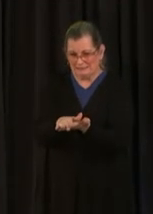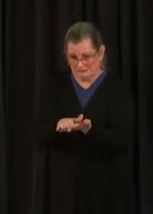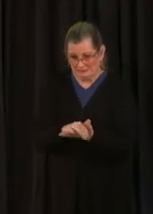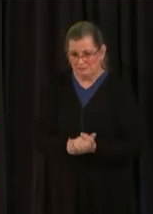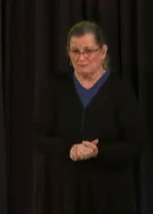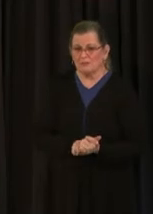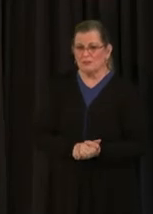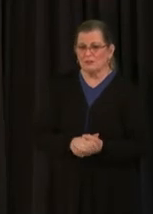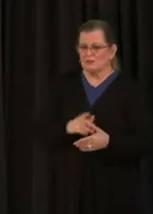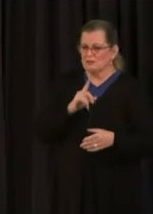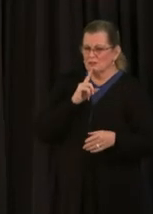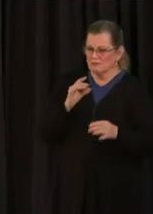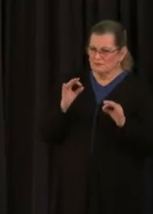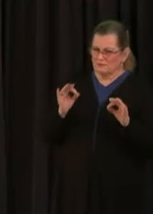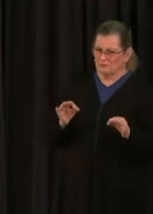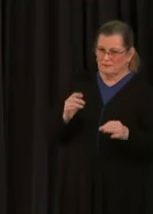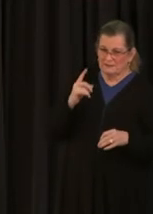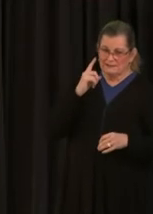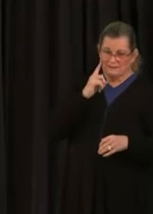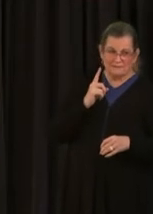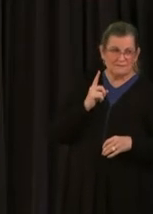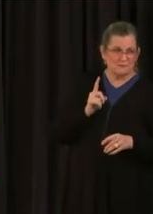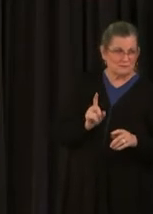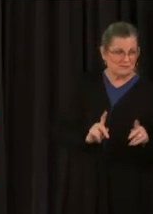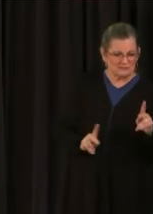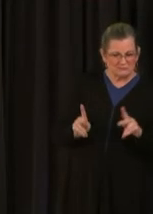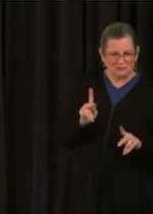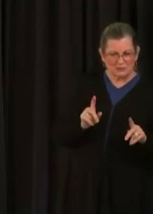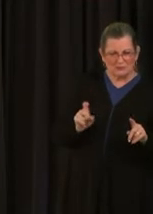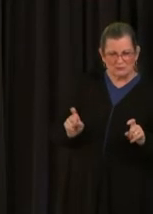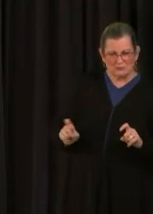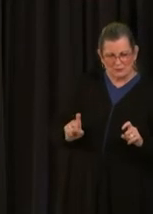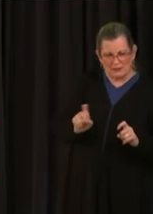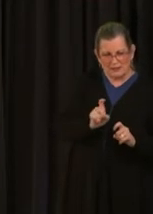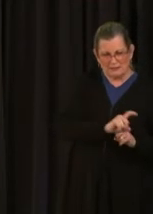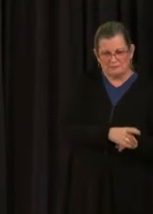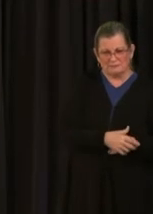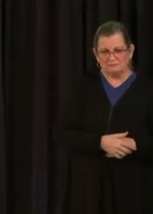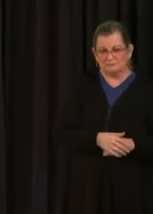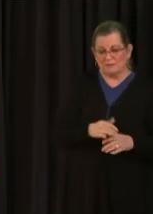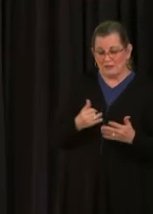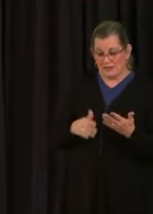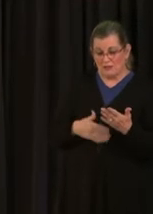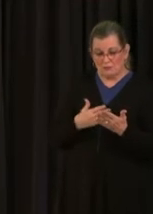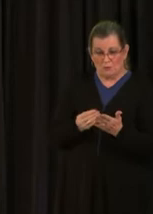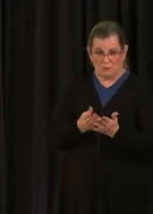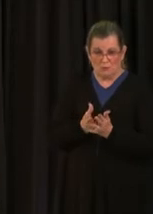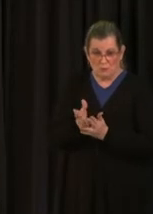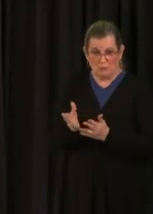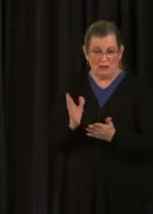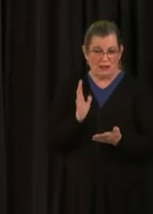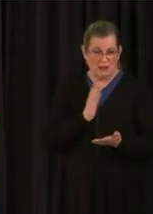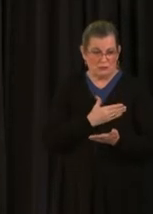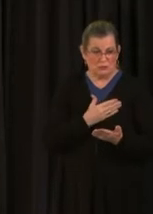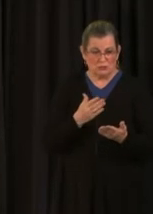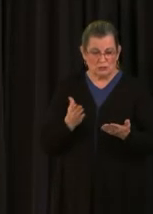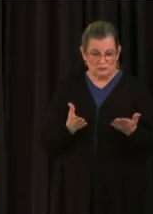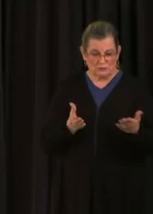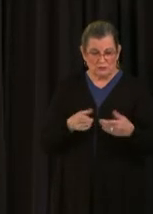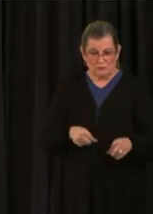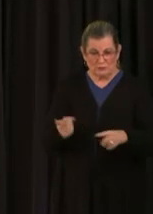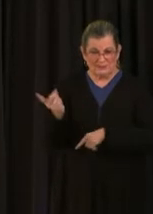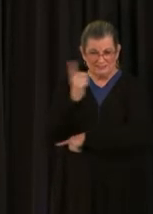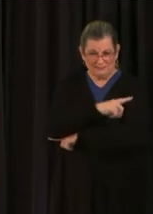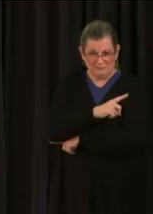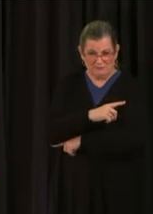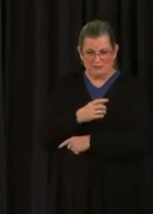common touch areas are cleaned and disinfected on a rotating basis. We also utilize electrostatic